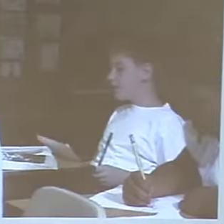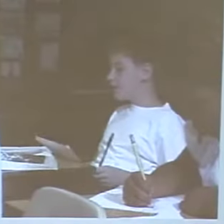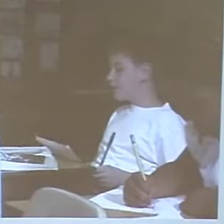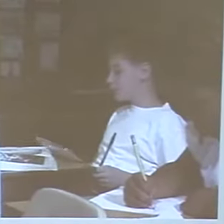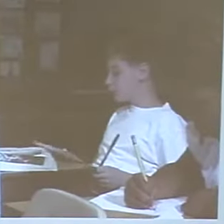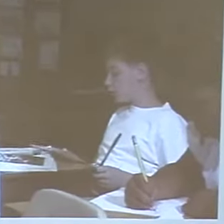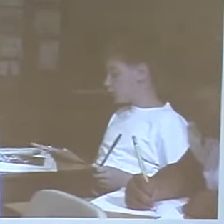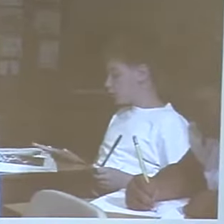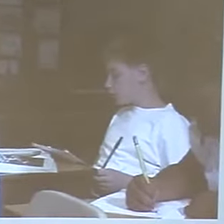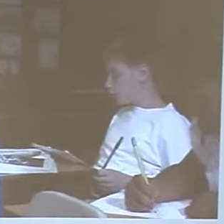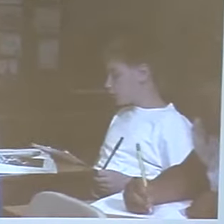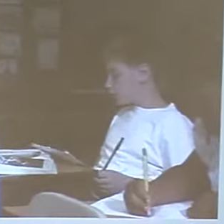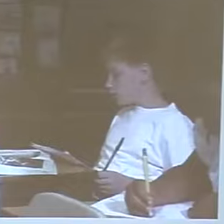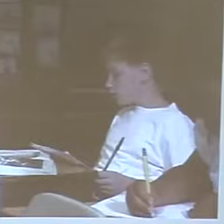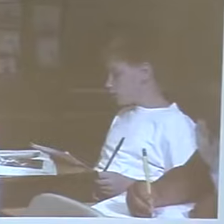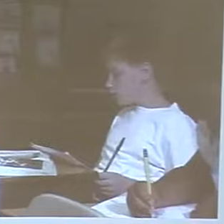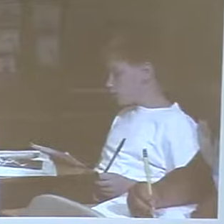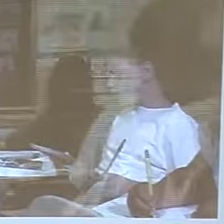I don't get this one.